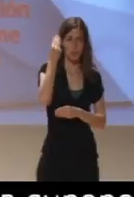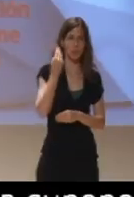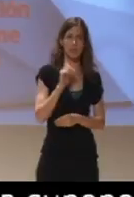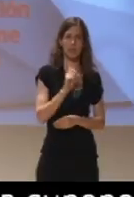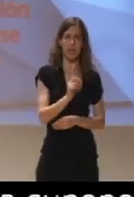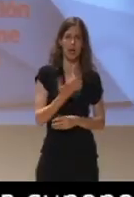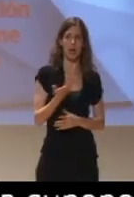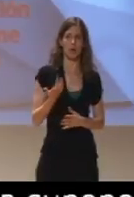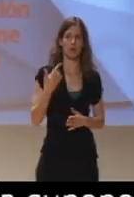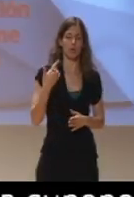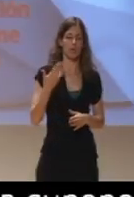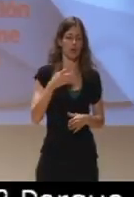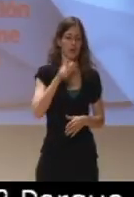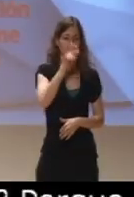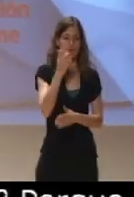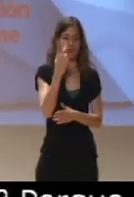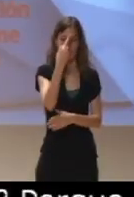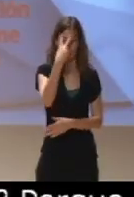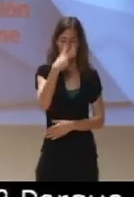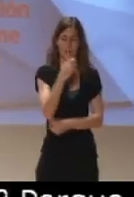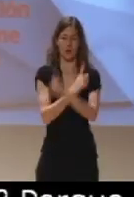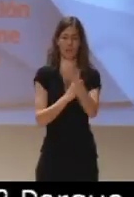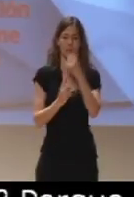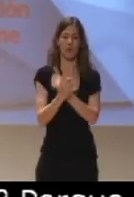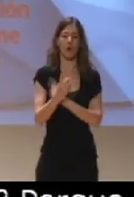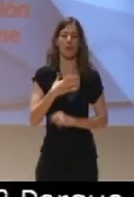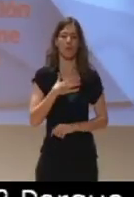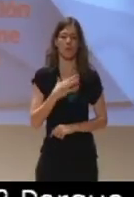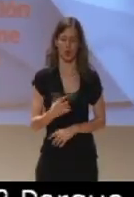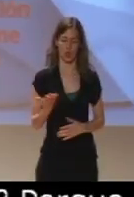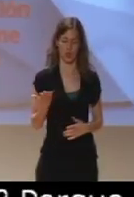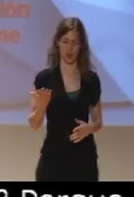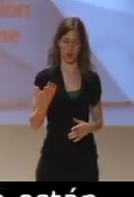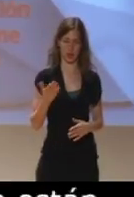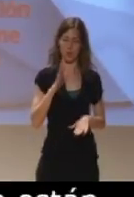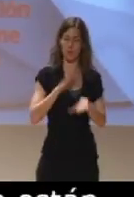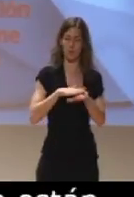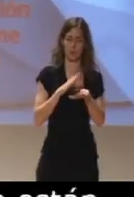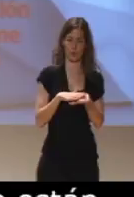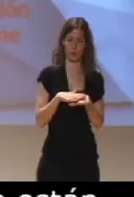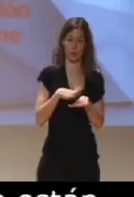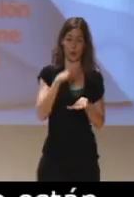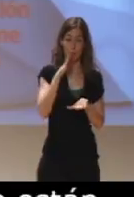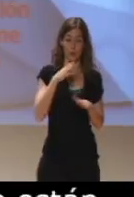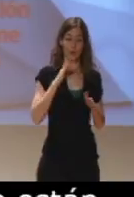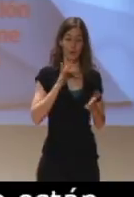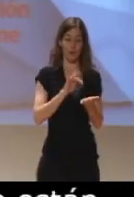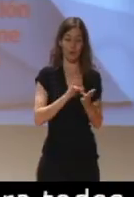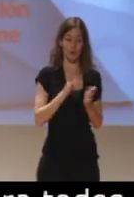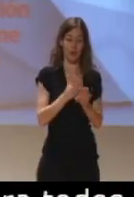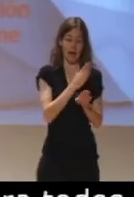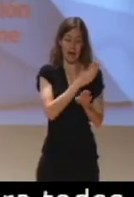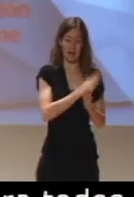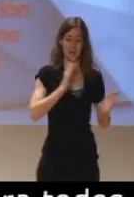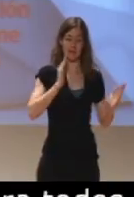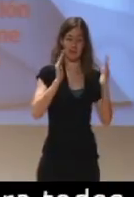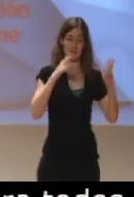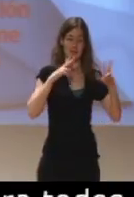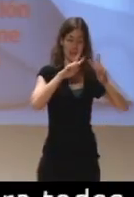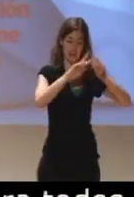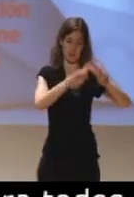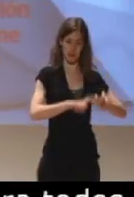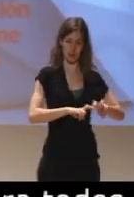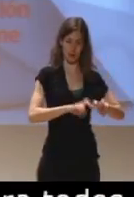a problem for blind people? And that's because at the research level they are not